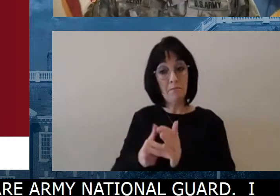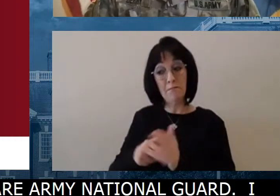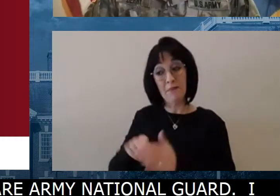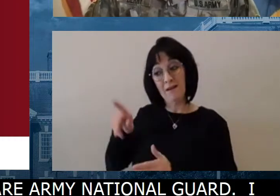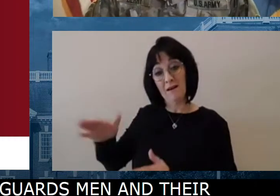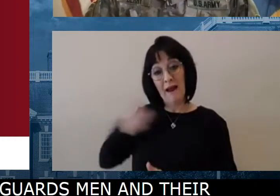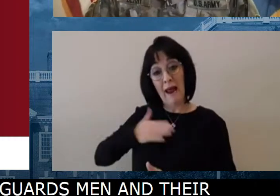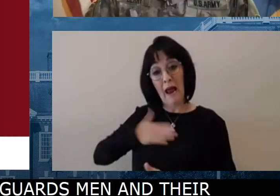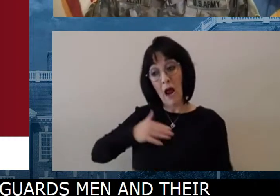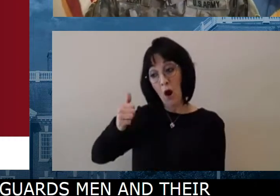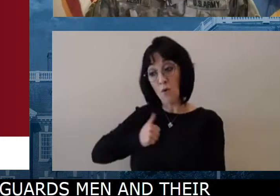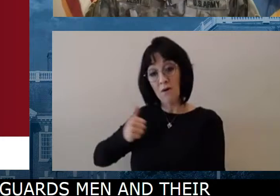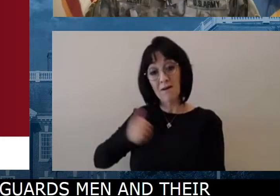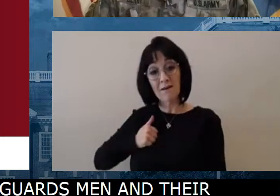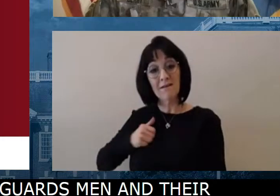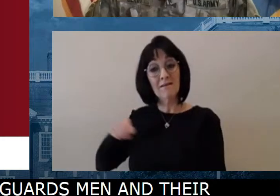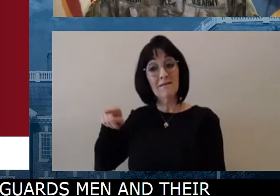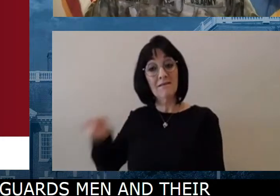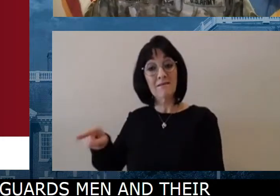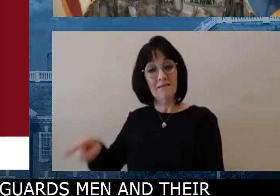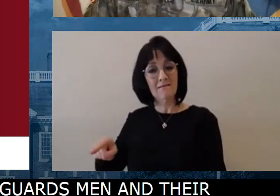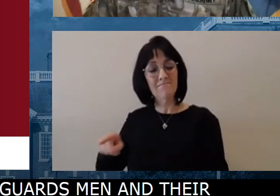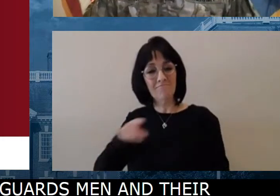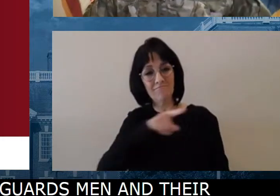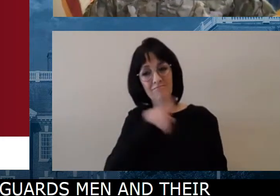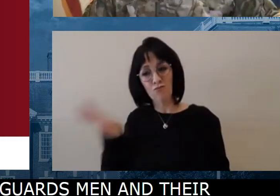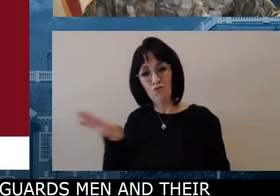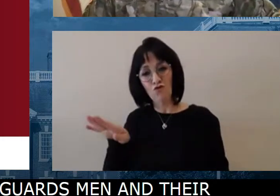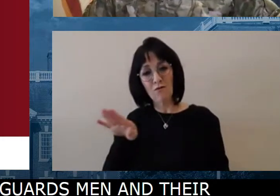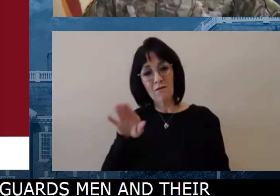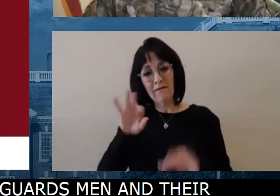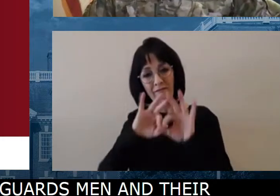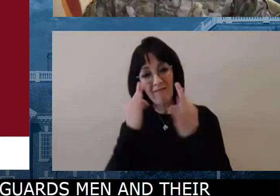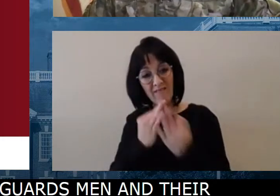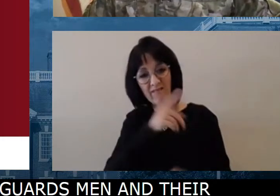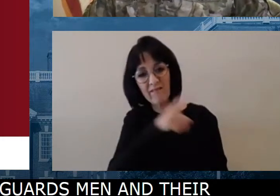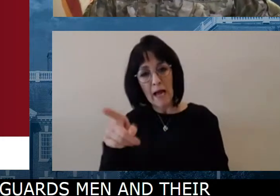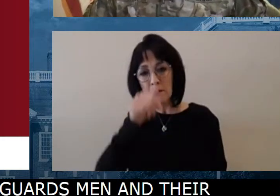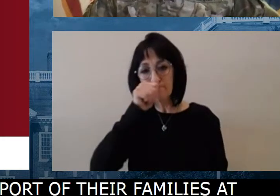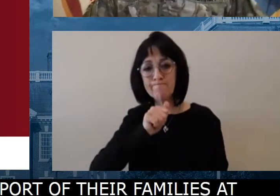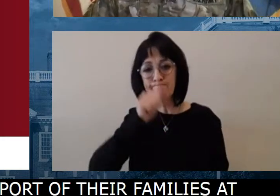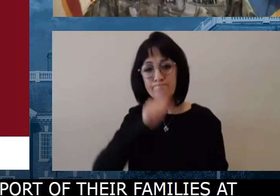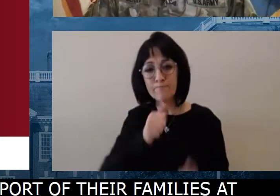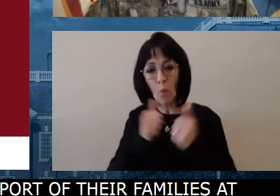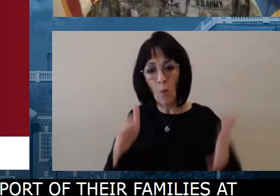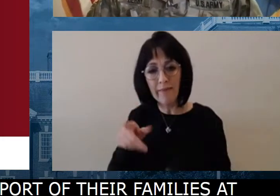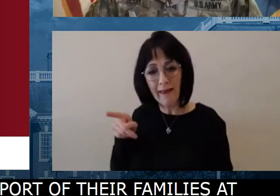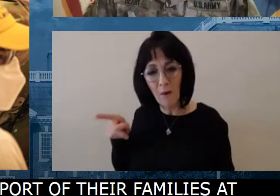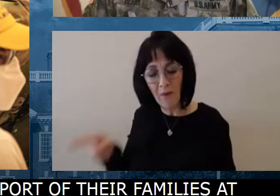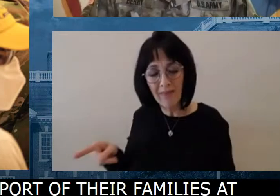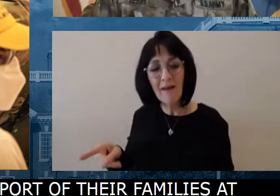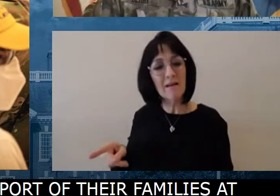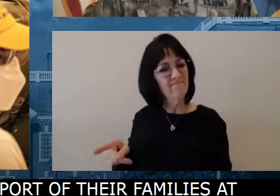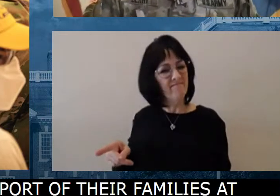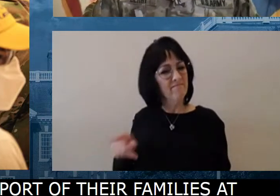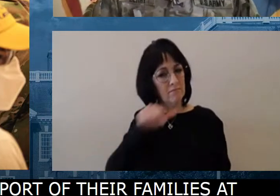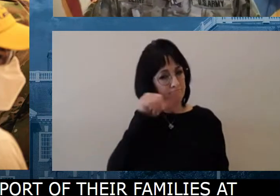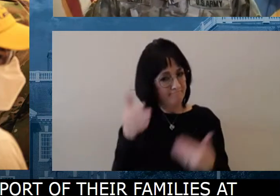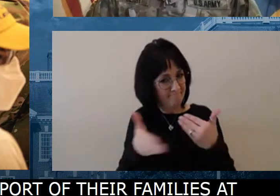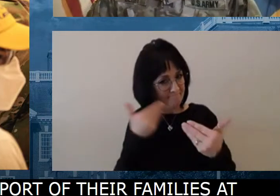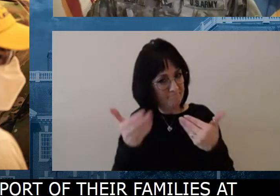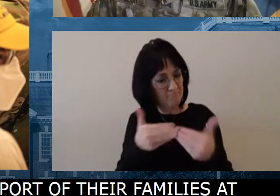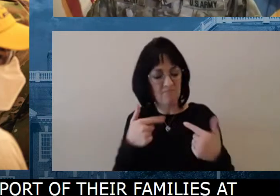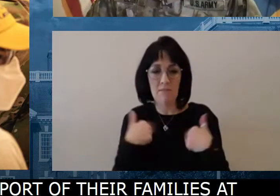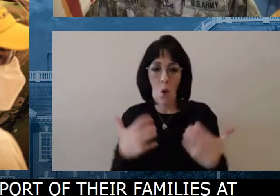wouldn't be able to do what they do and bring the services back to our citizens here in Delaware. So let's go into the first slide.